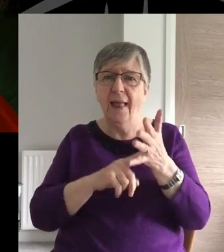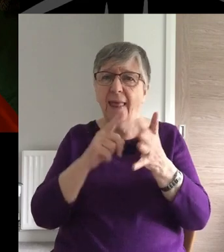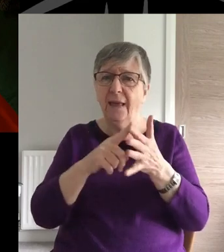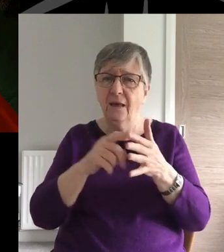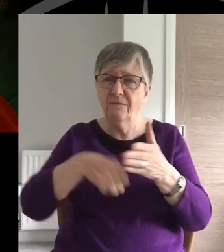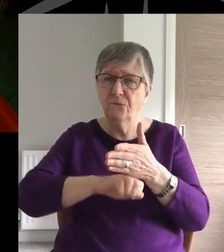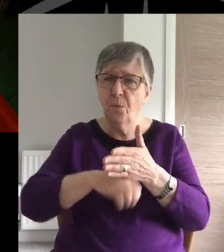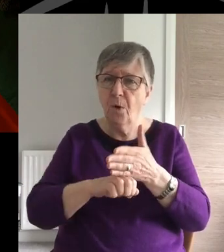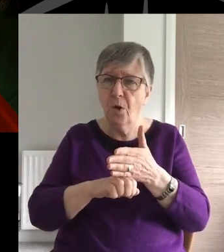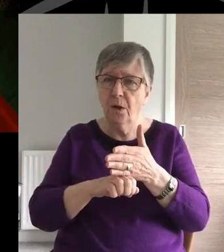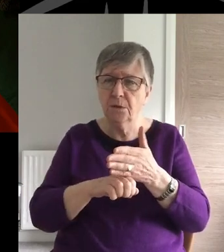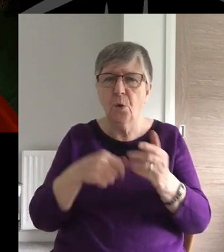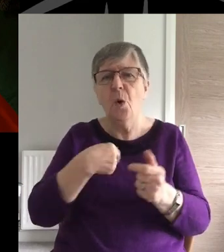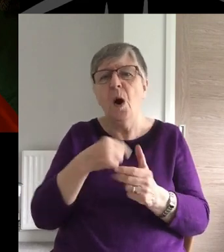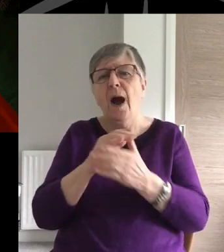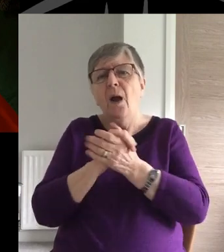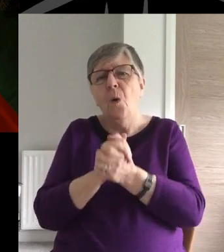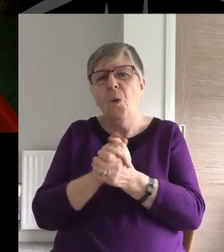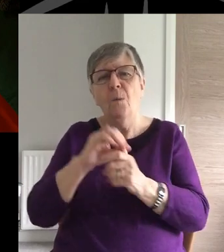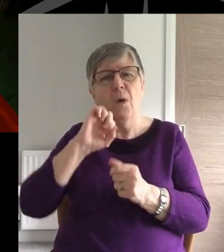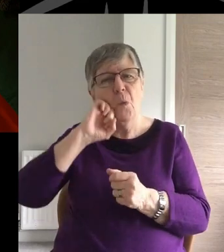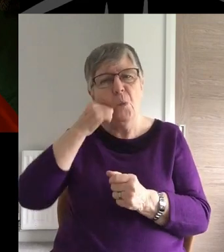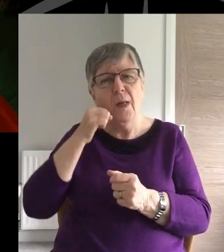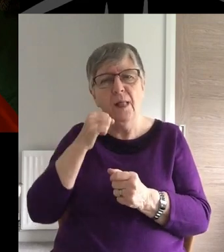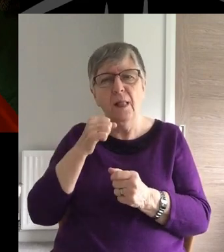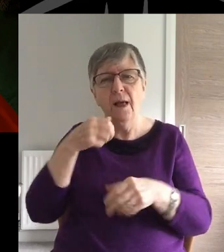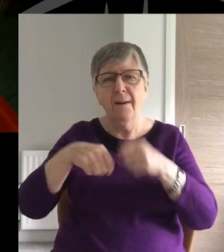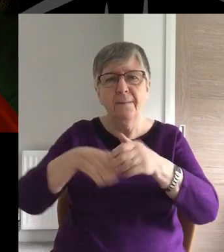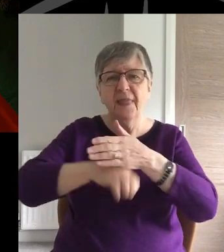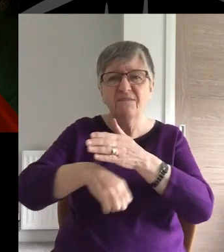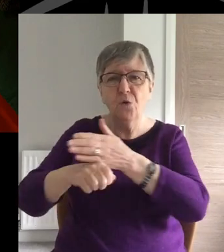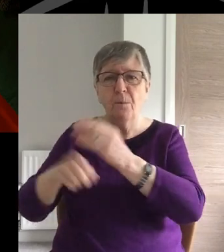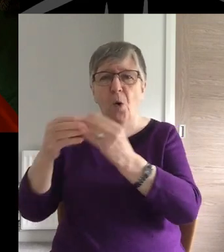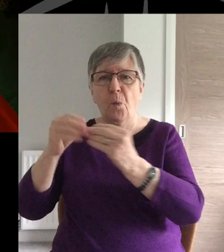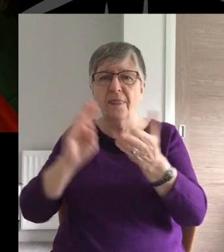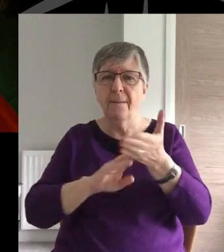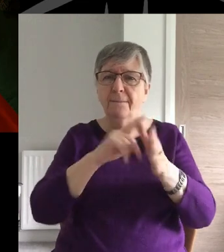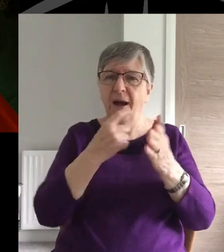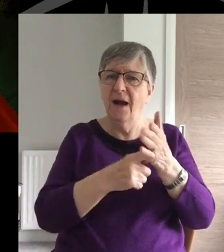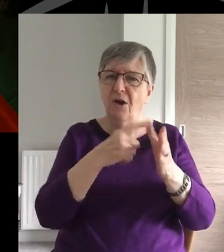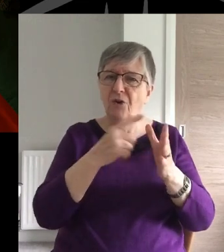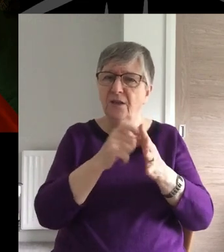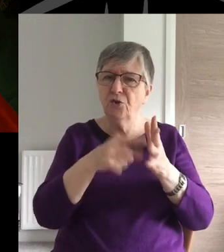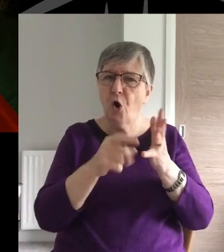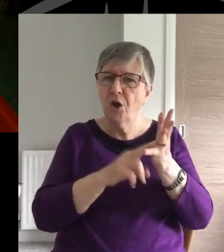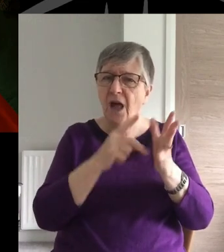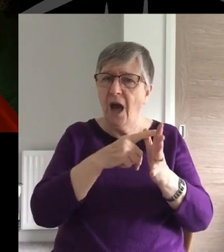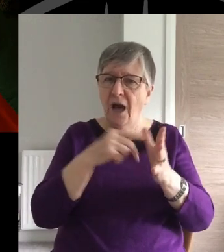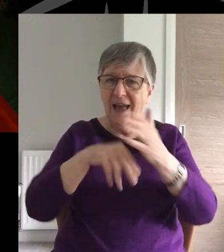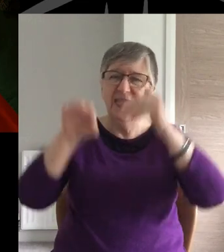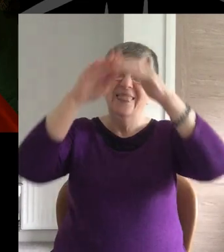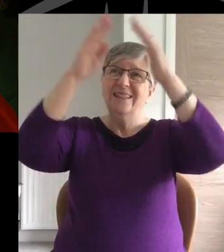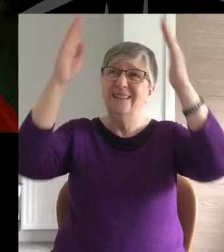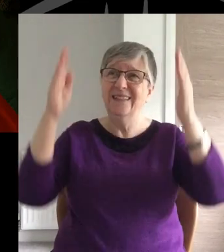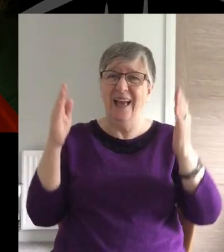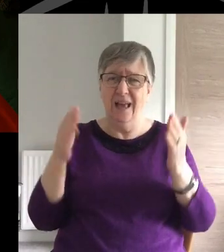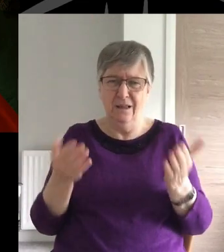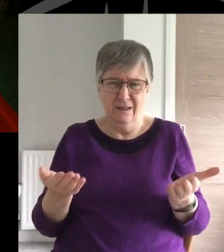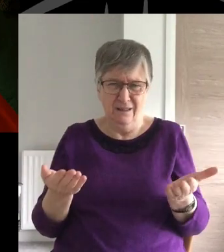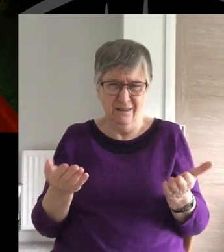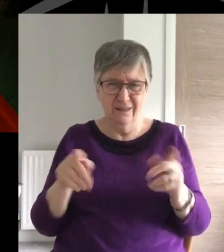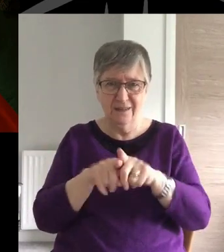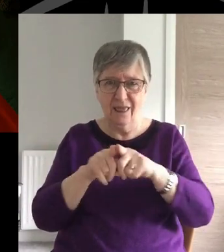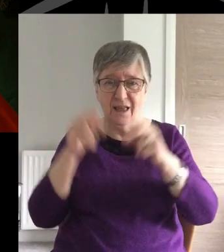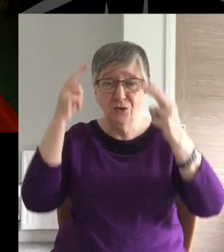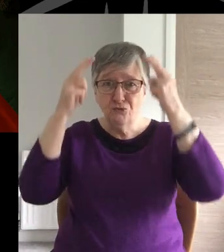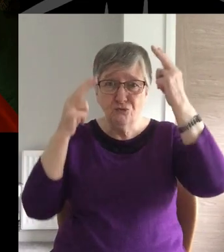Pele talking about how he can hope he's going to play football with Maradona in the sky. Pure dreams. No reason for it.